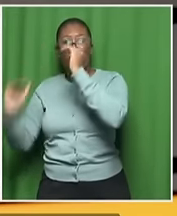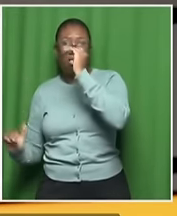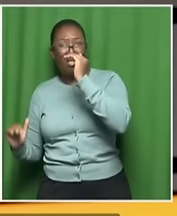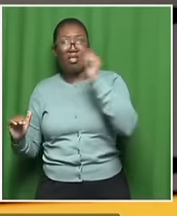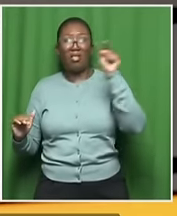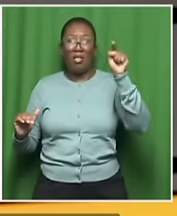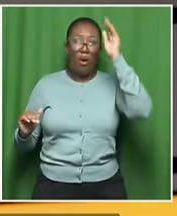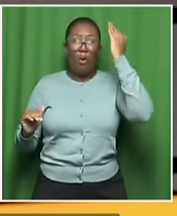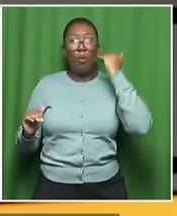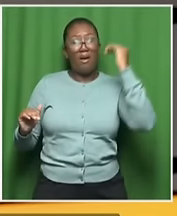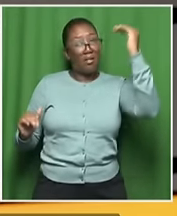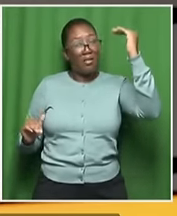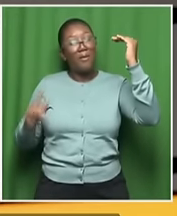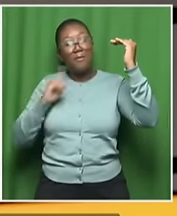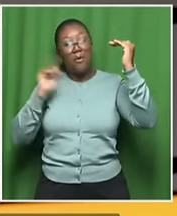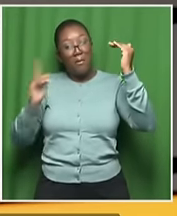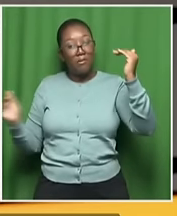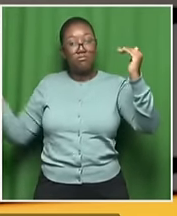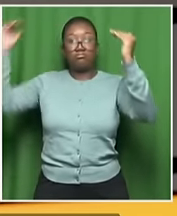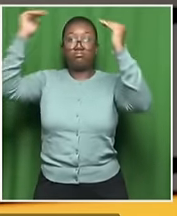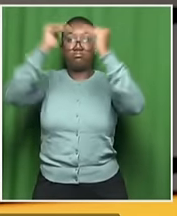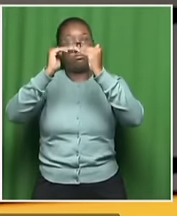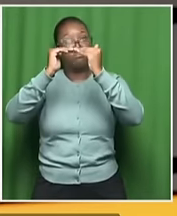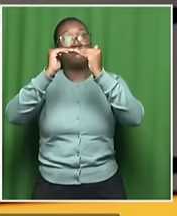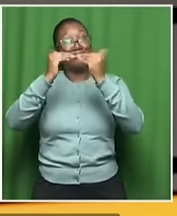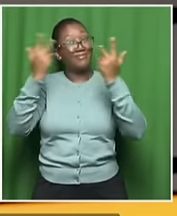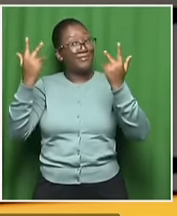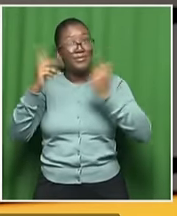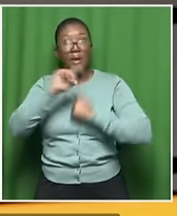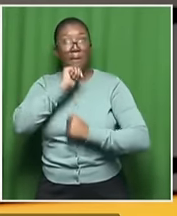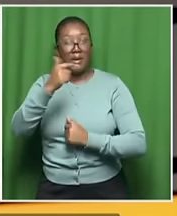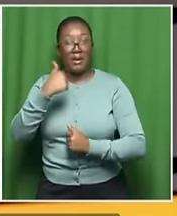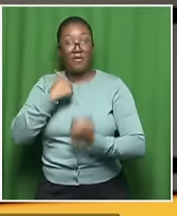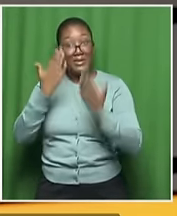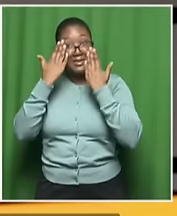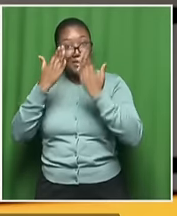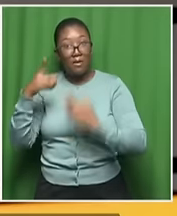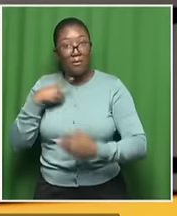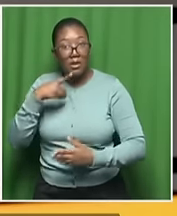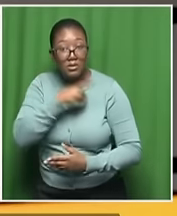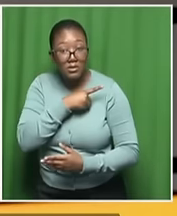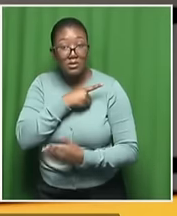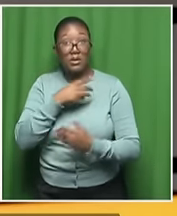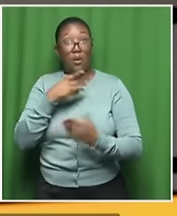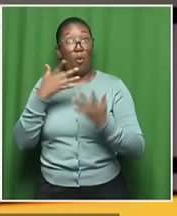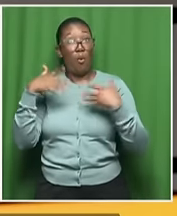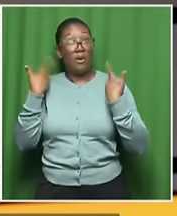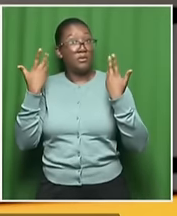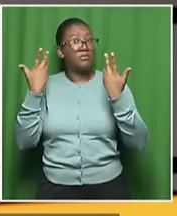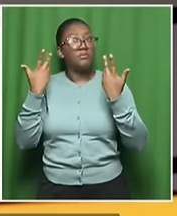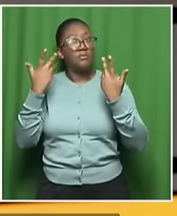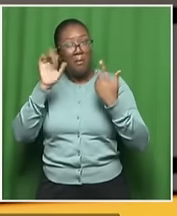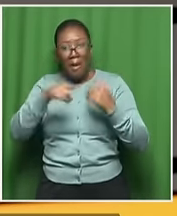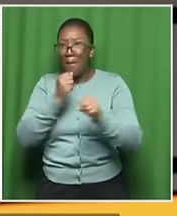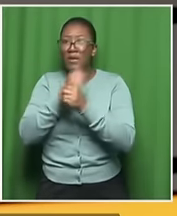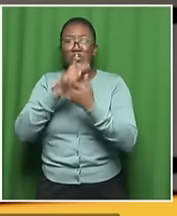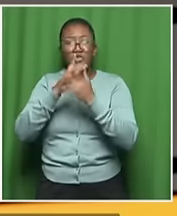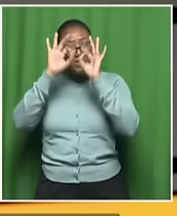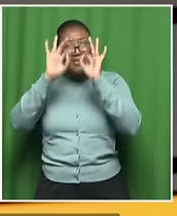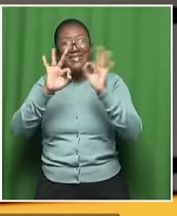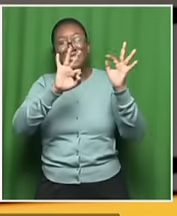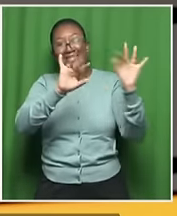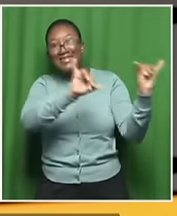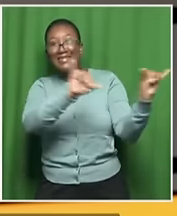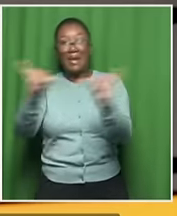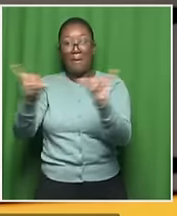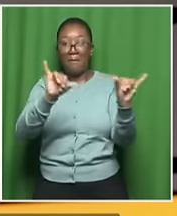We are all equal. So if you want to study medicine or become a medical doctor of medicine, then this is the